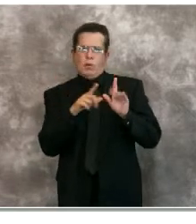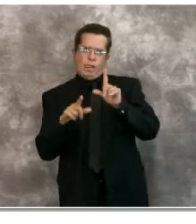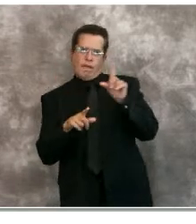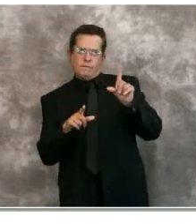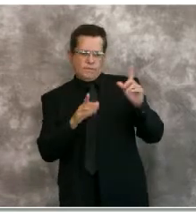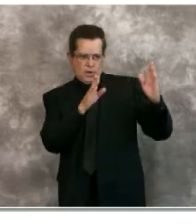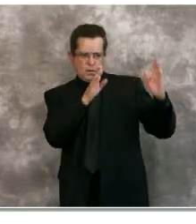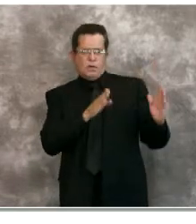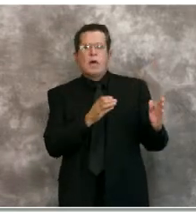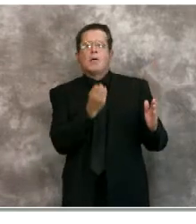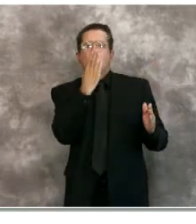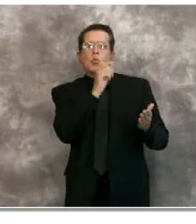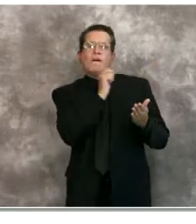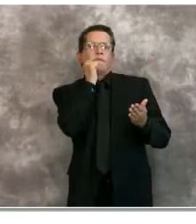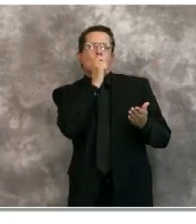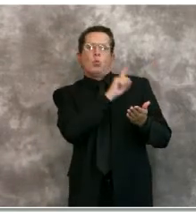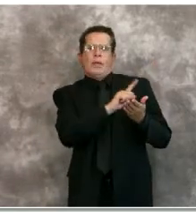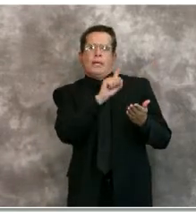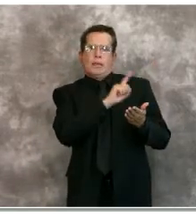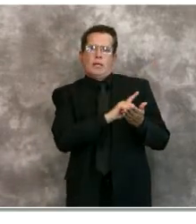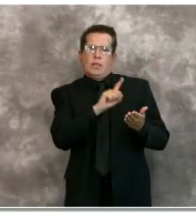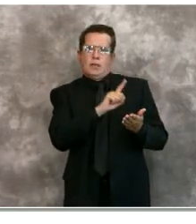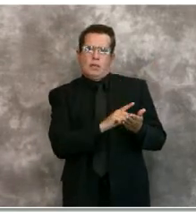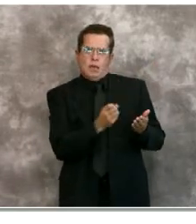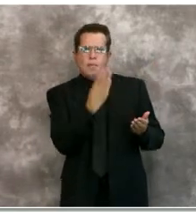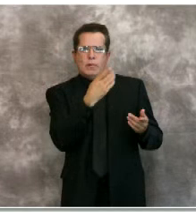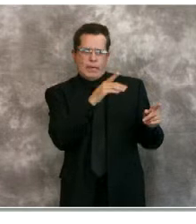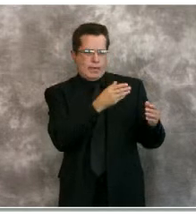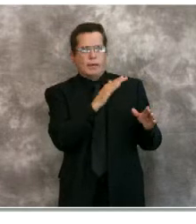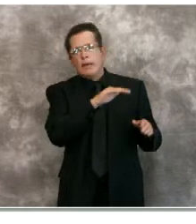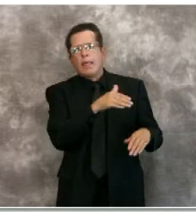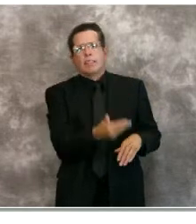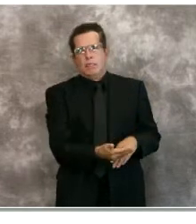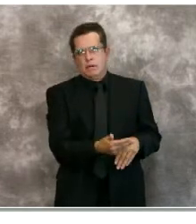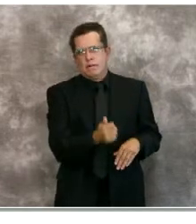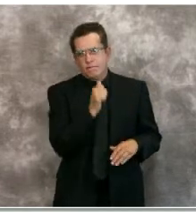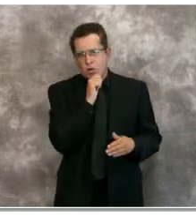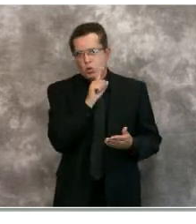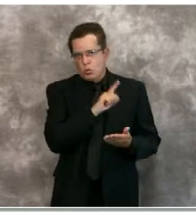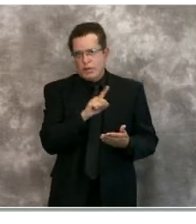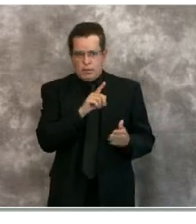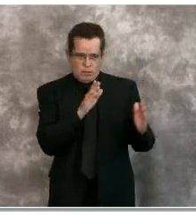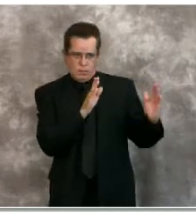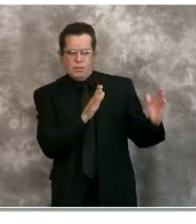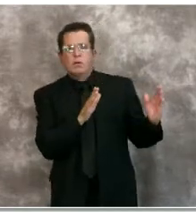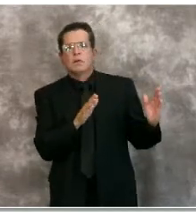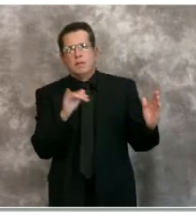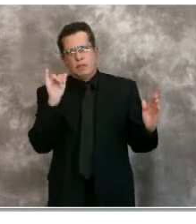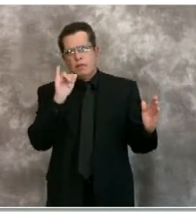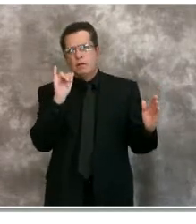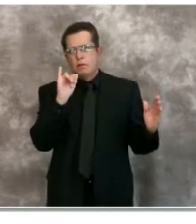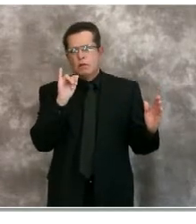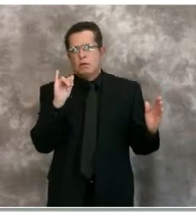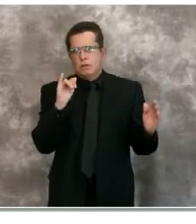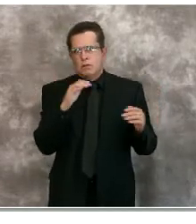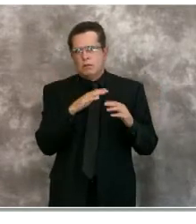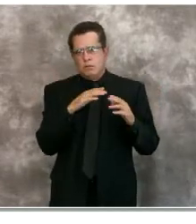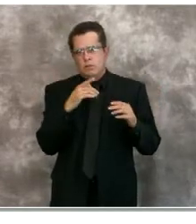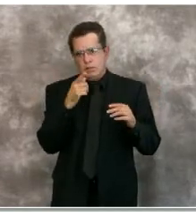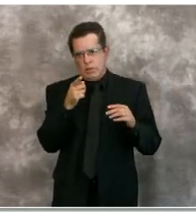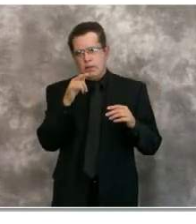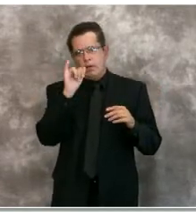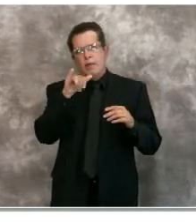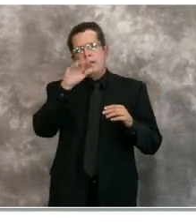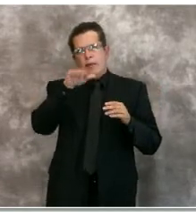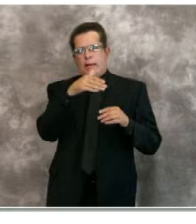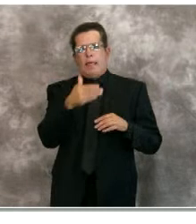left, the weekly number of deaths. And as we say and have shared with you, deaths